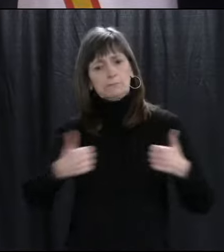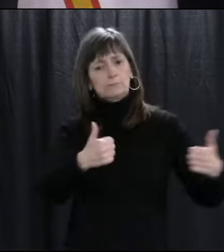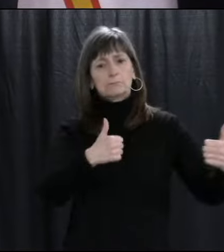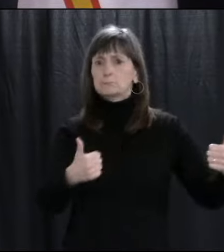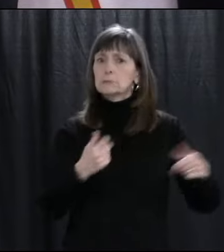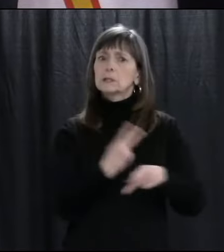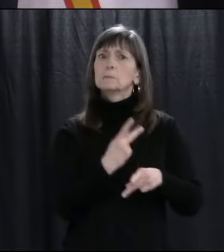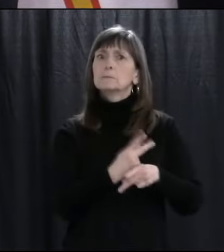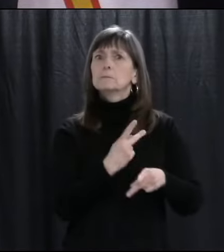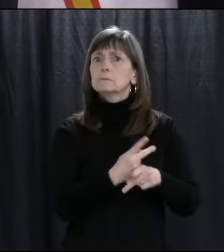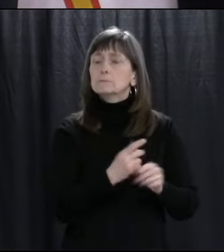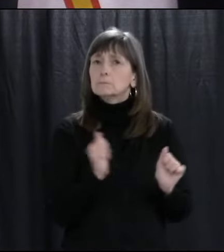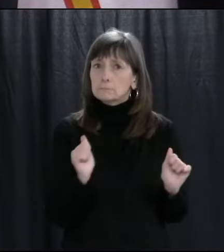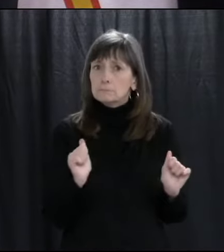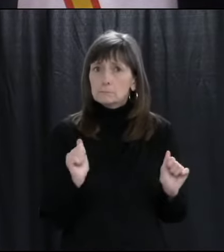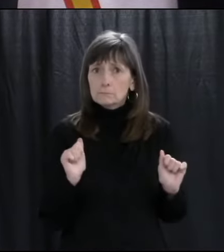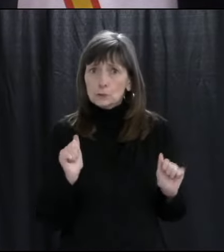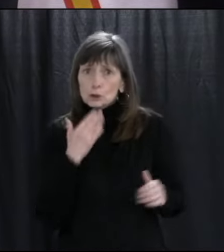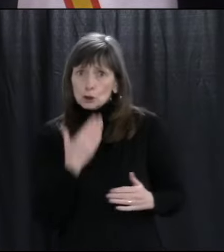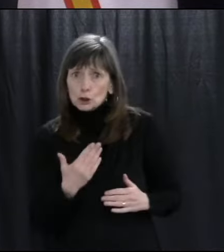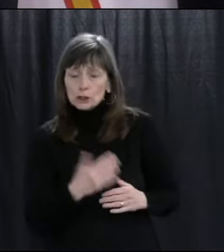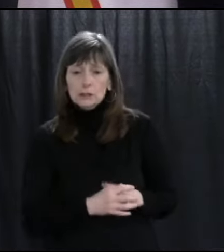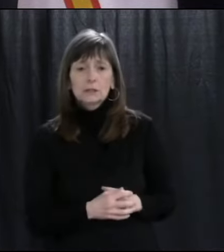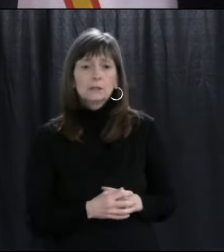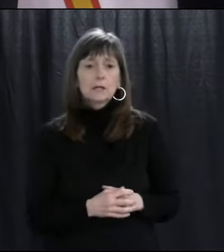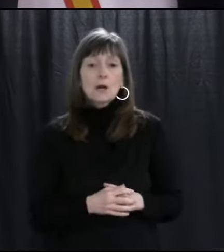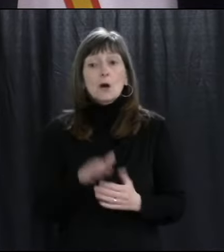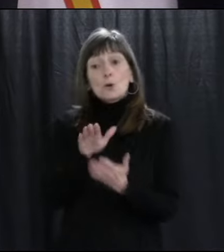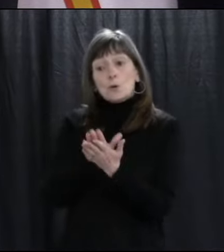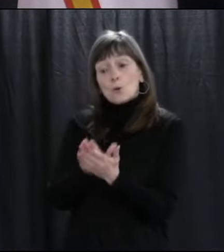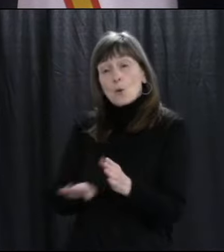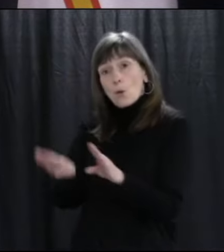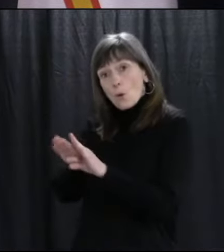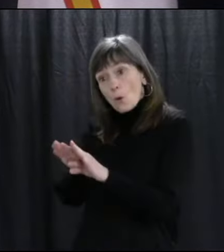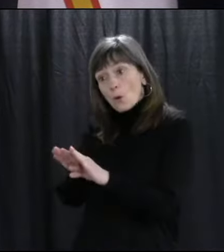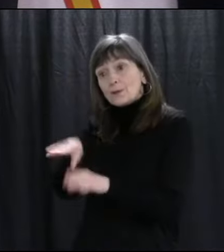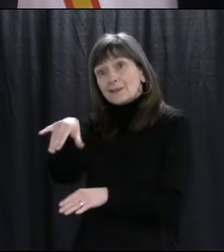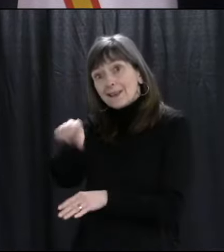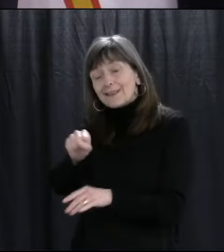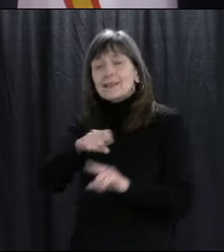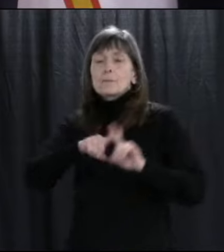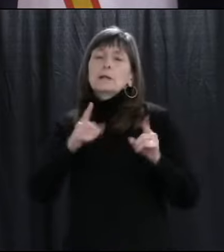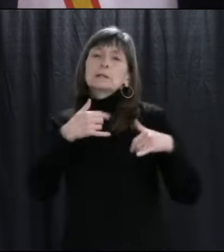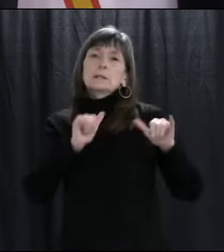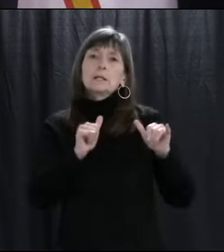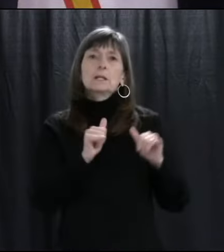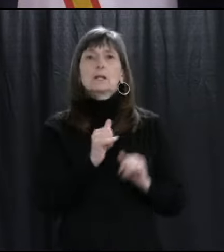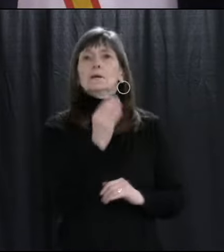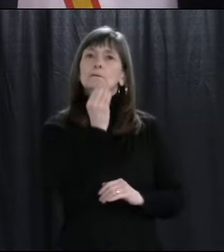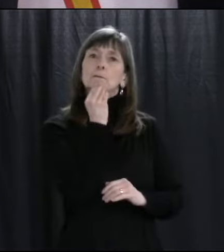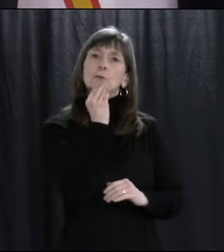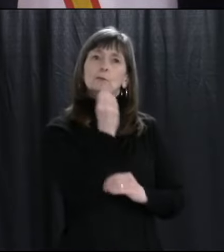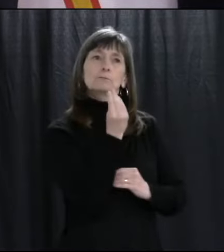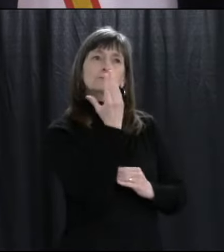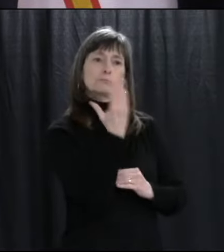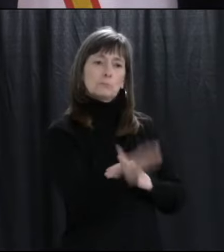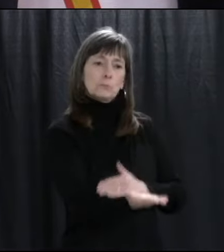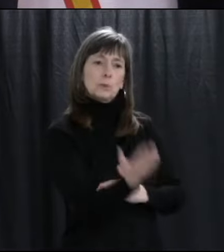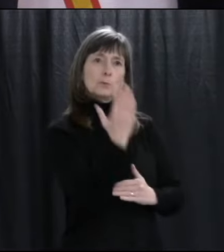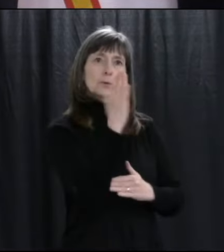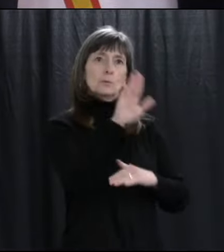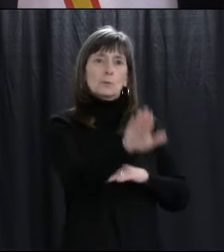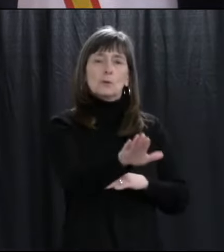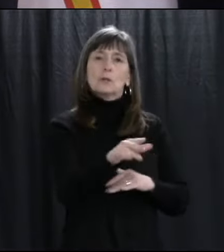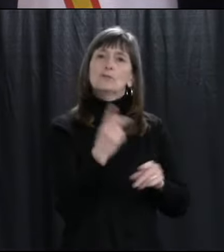distancing. While schools may be closed, daily routines such as regular bedtimes and meals are important for children and